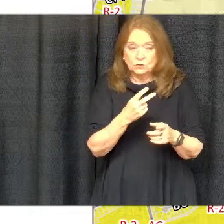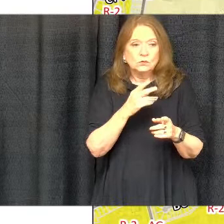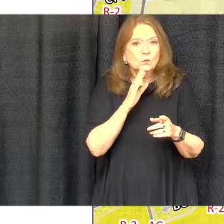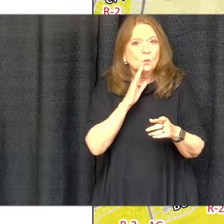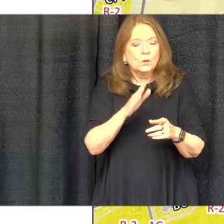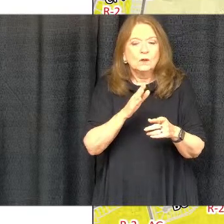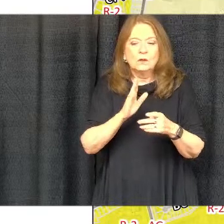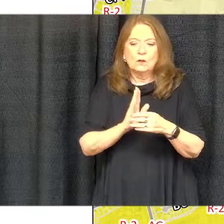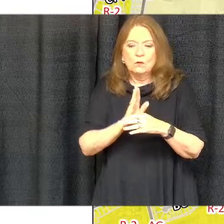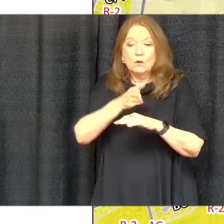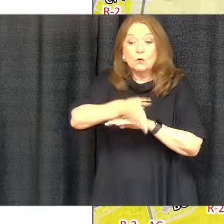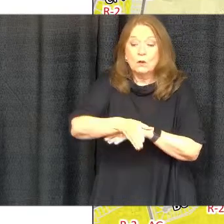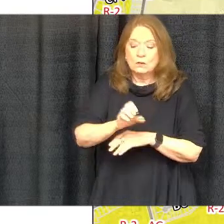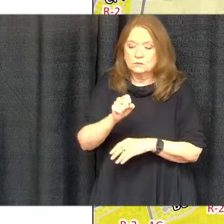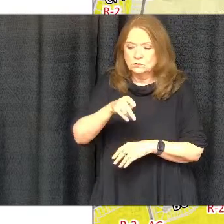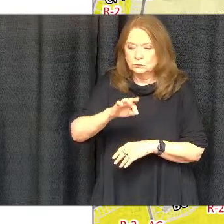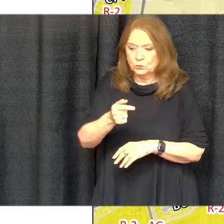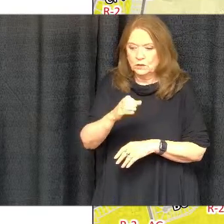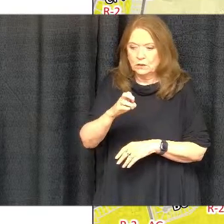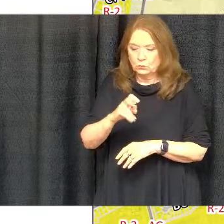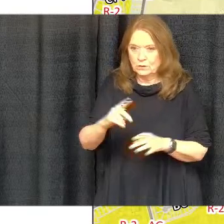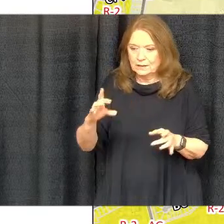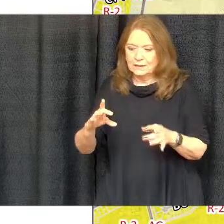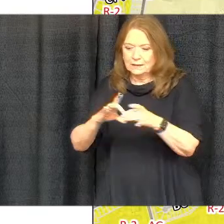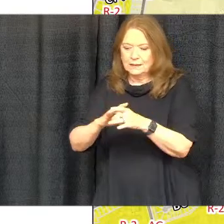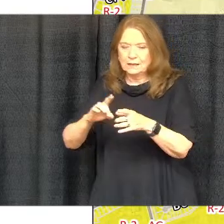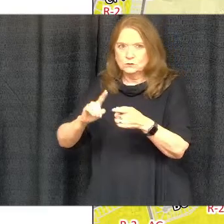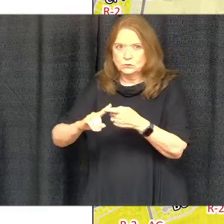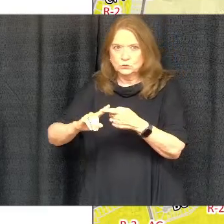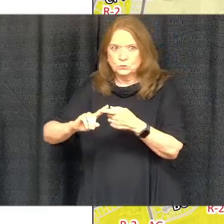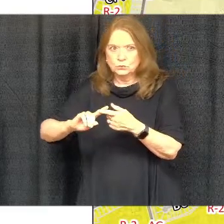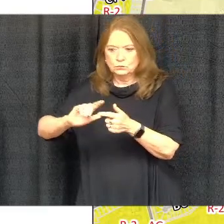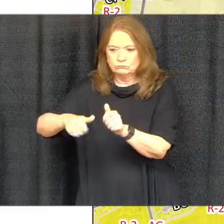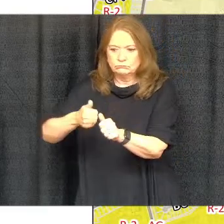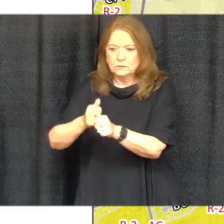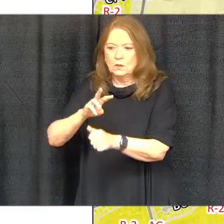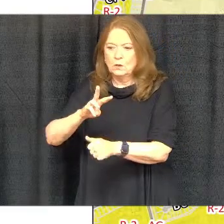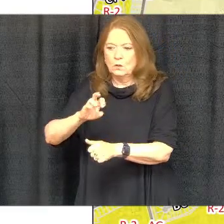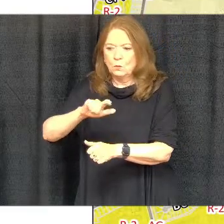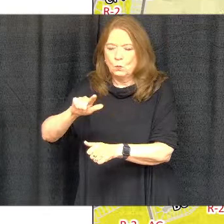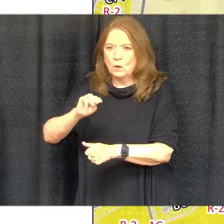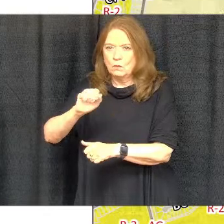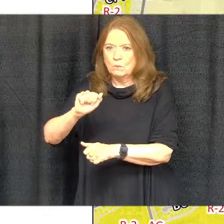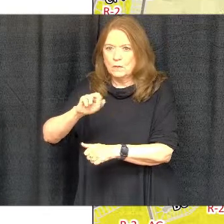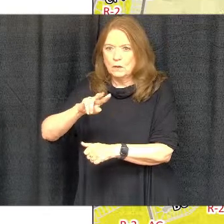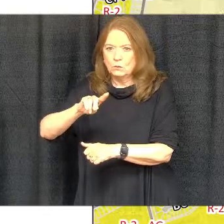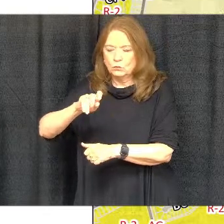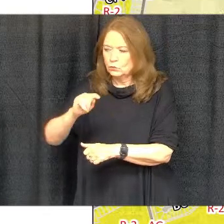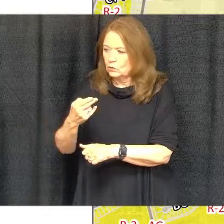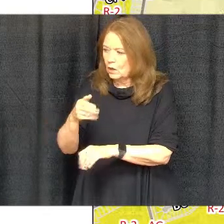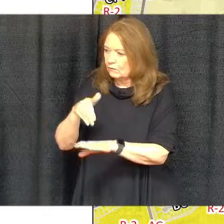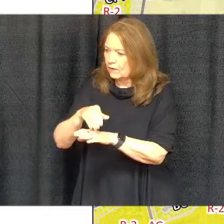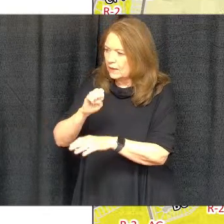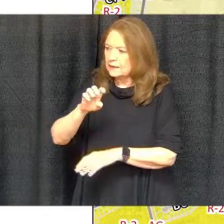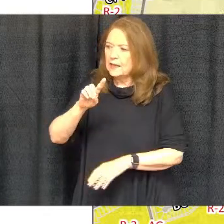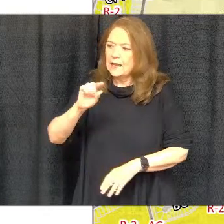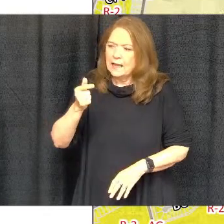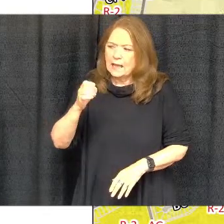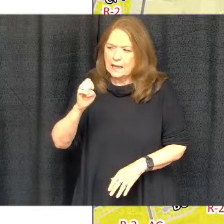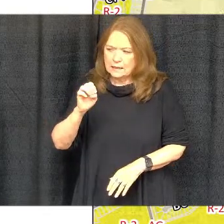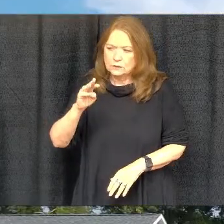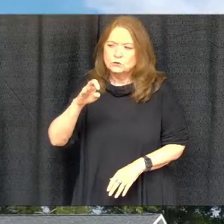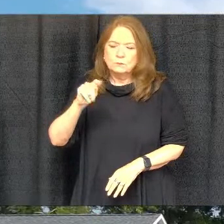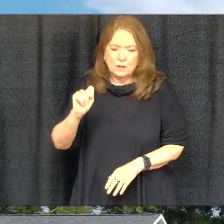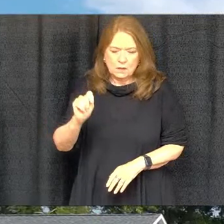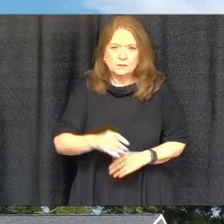it across the Spring Creek and connect to the back of Wilma Rudolph at Edgemont, I believe is the road down there.